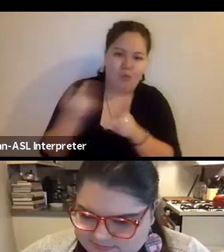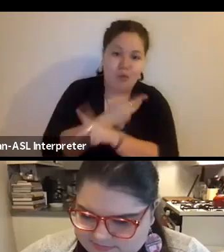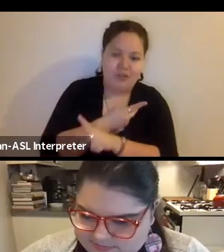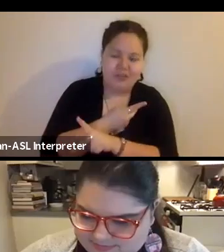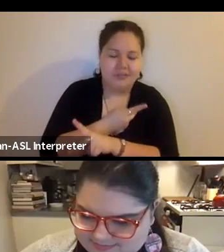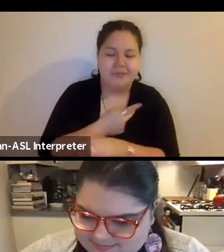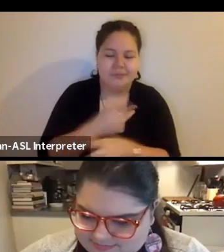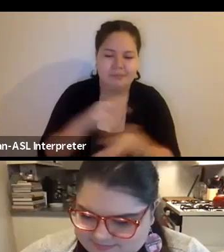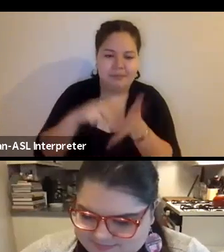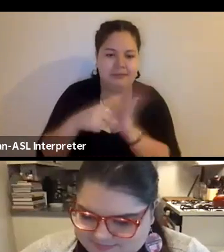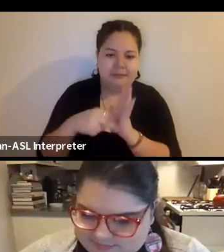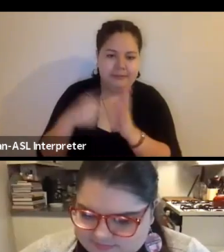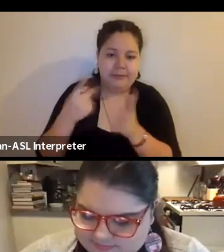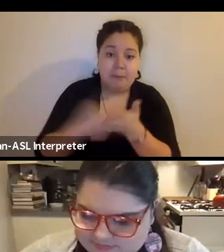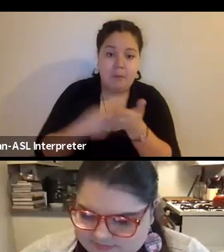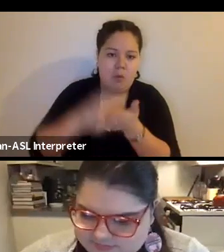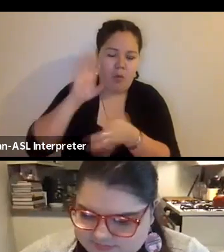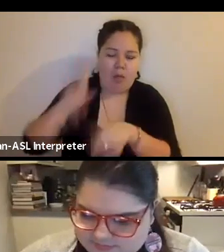and stretch.